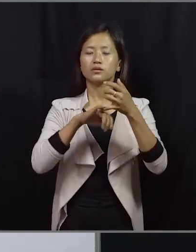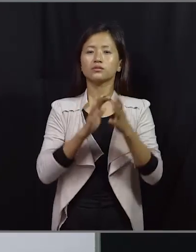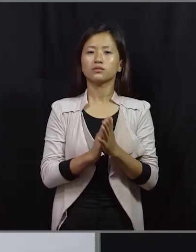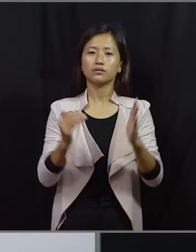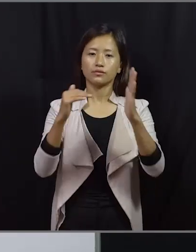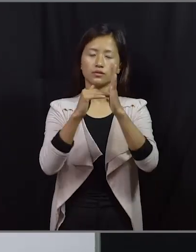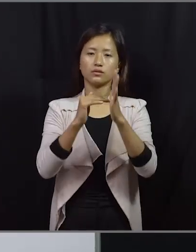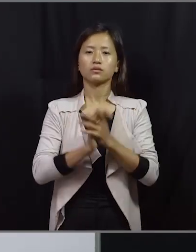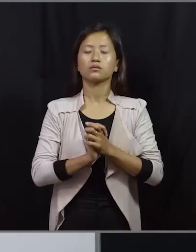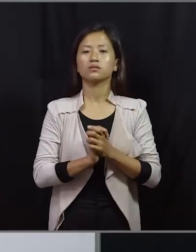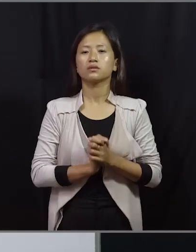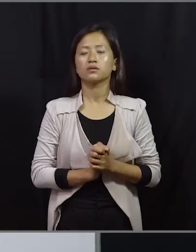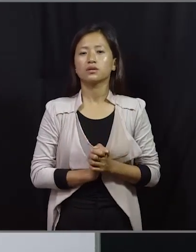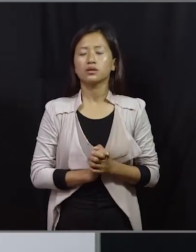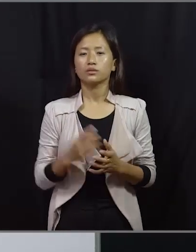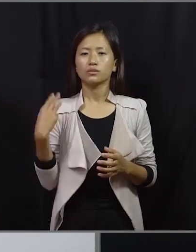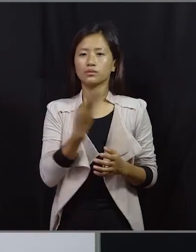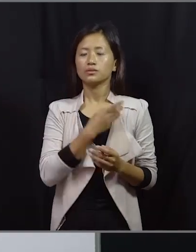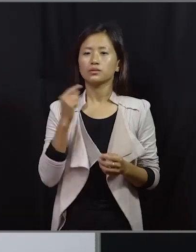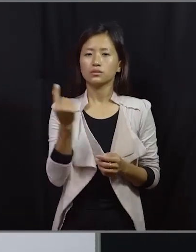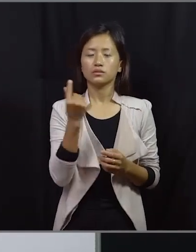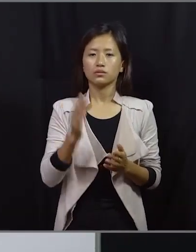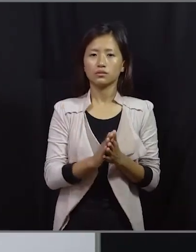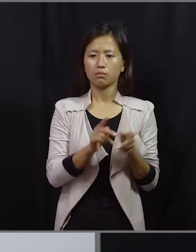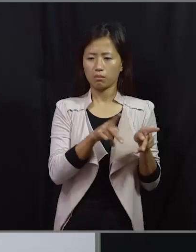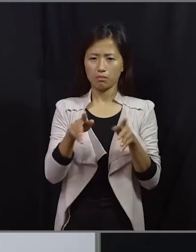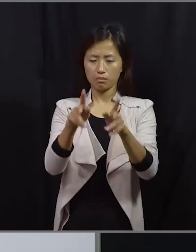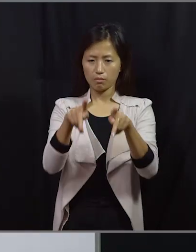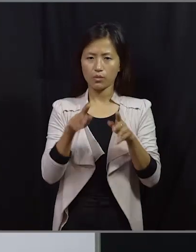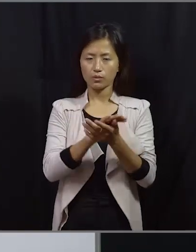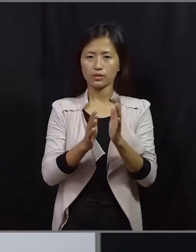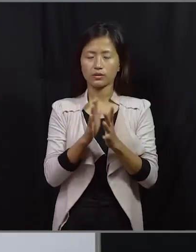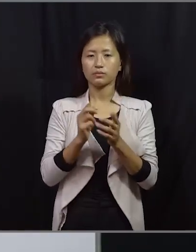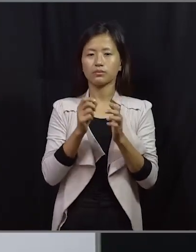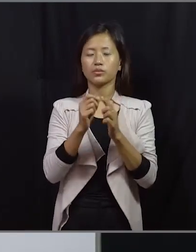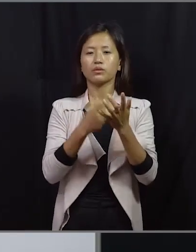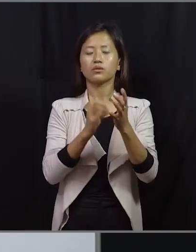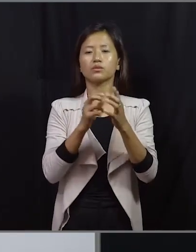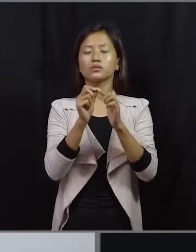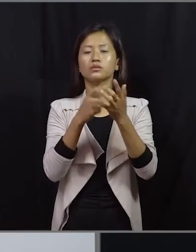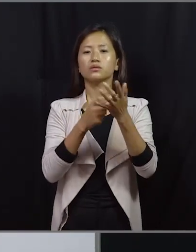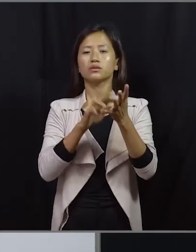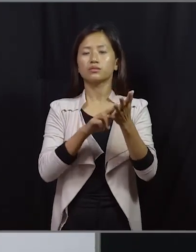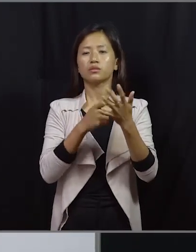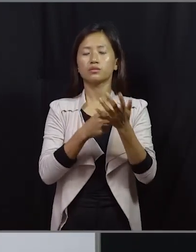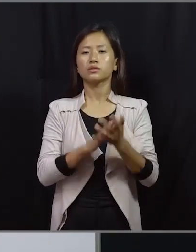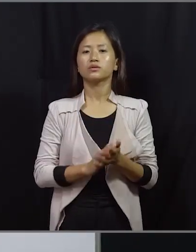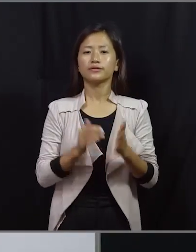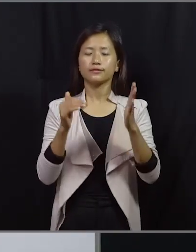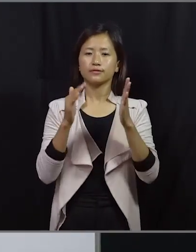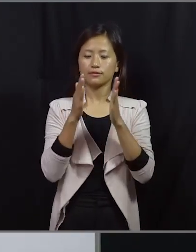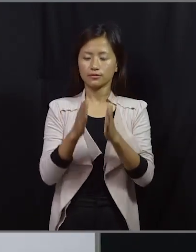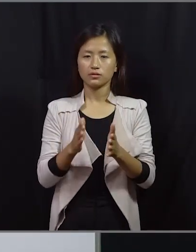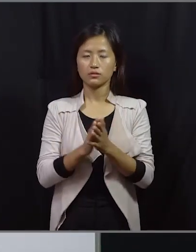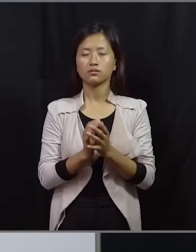Z, right? Here we can use this proper set. Yes or no? It will never be equal to Z, but it is a